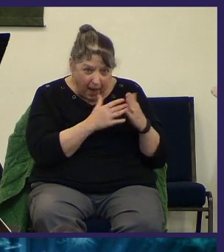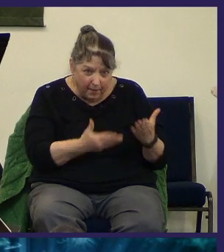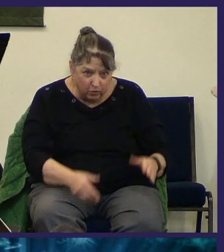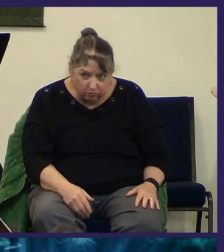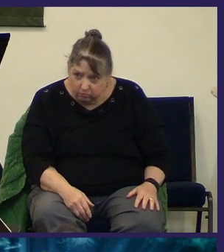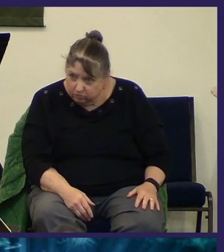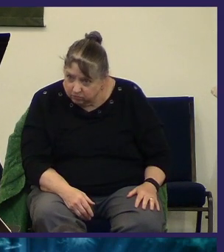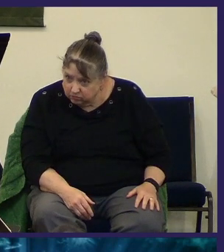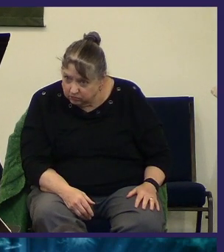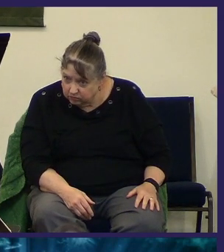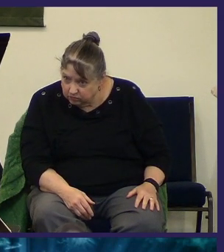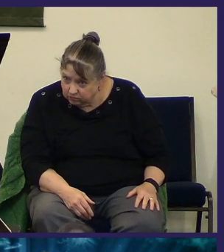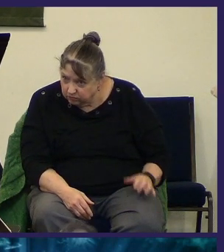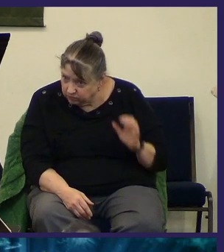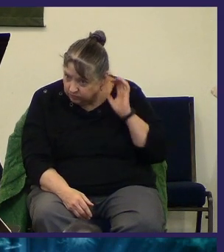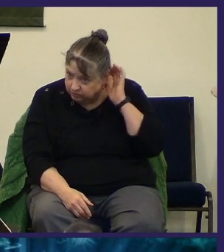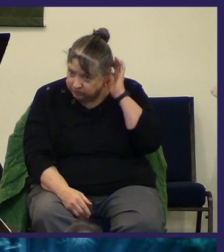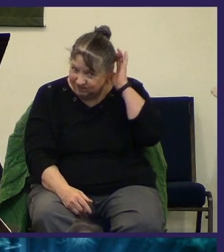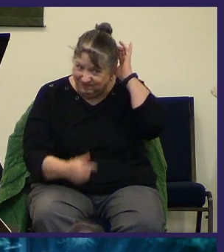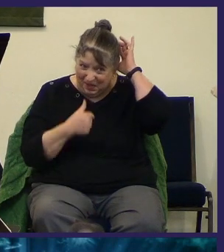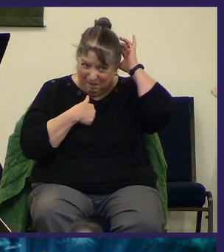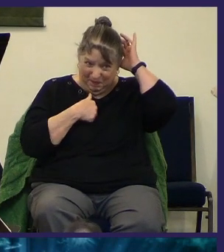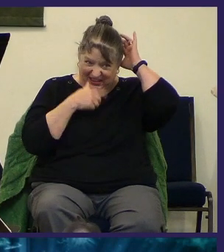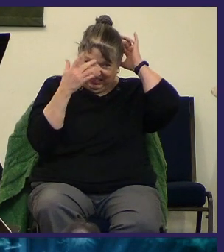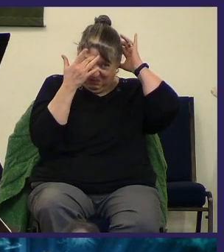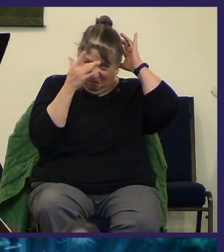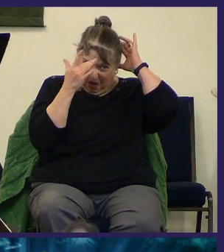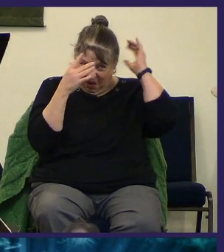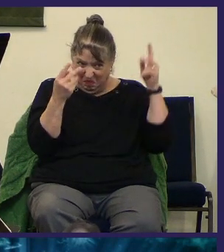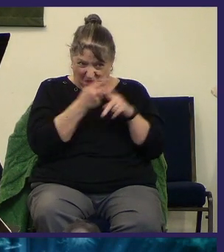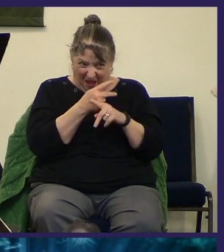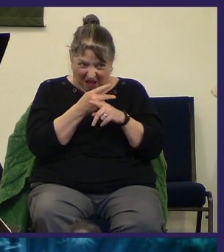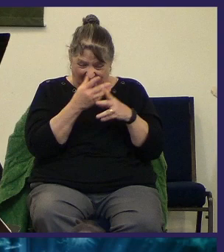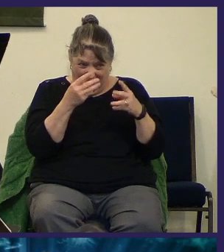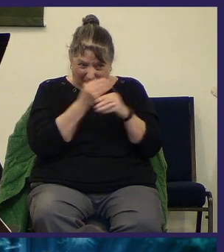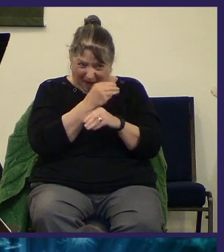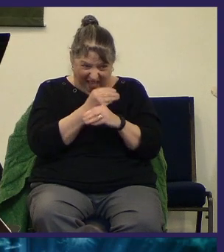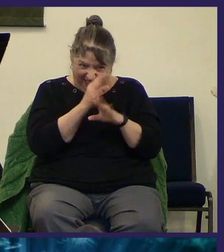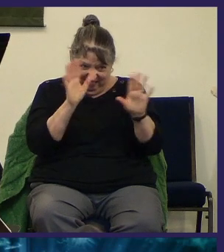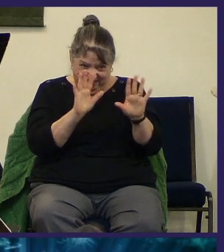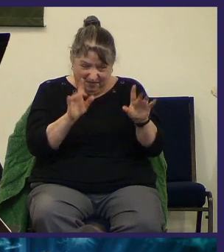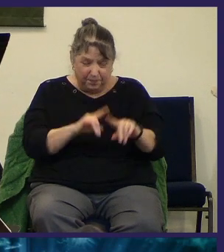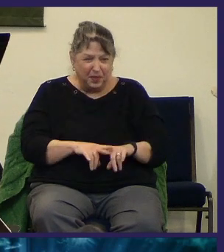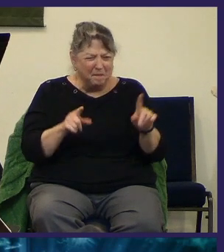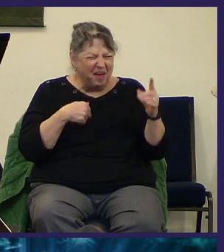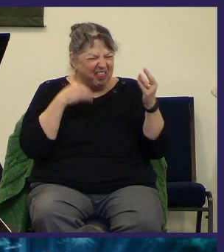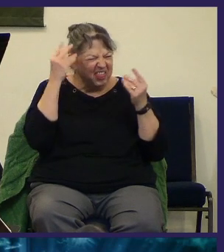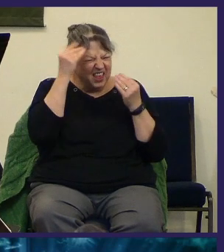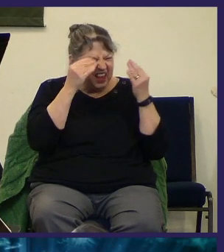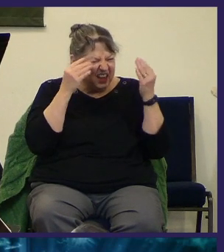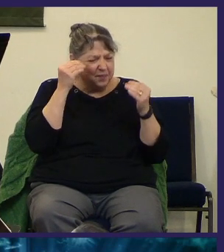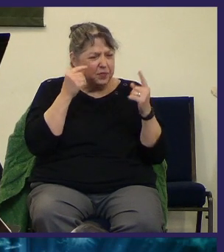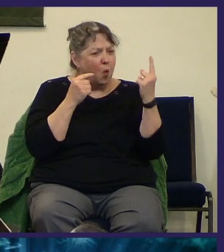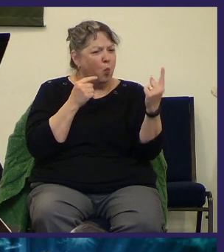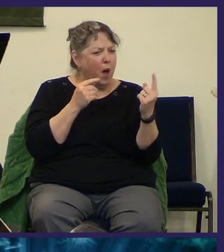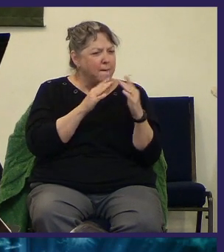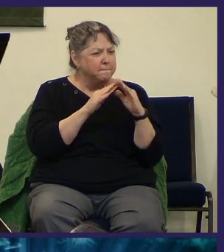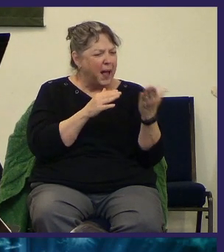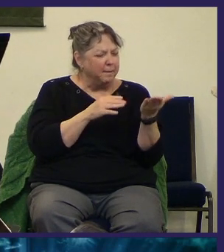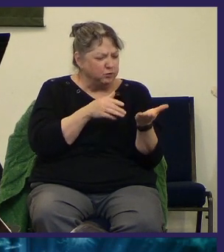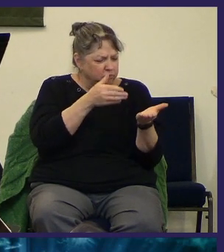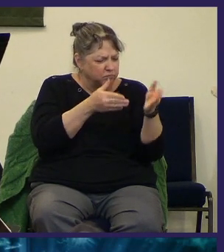i'm sure somebody did the math i'm not a mathematician but just think about what one one bible has a